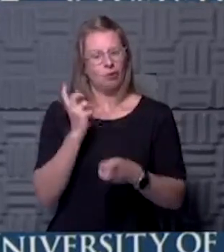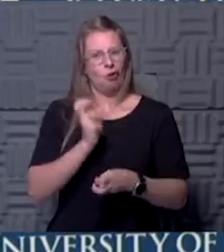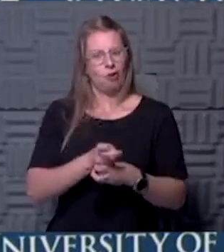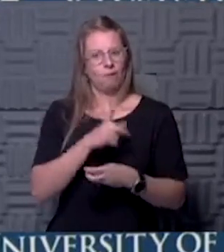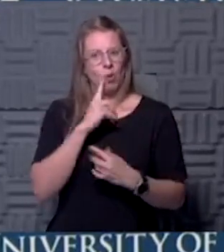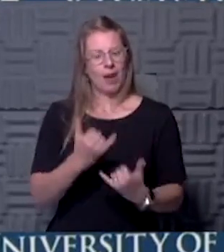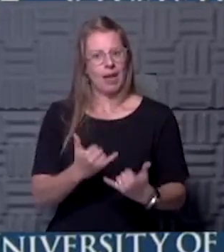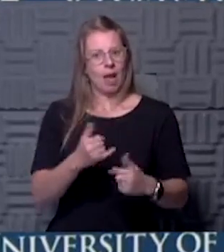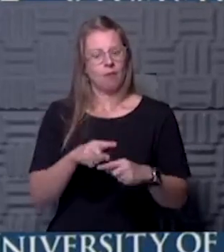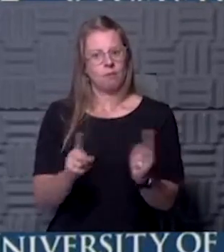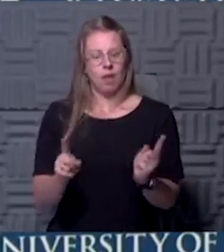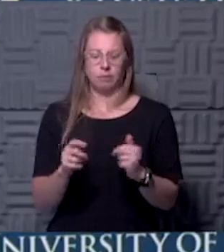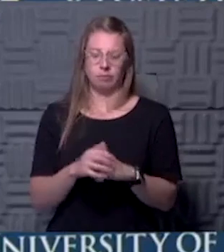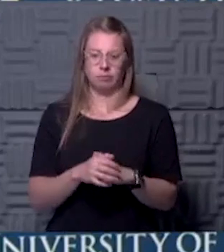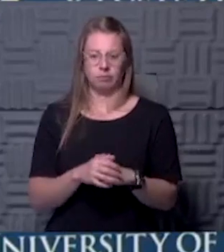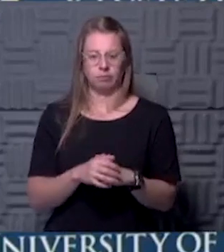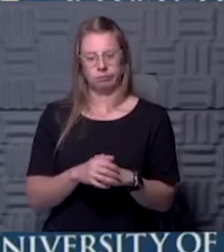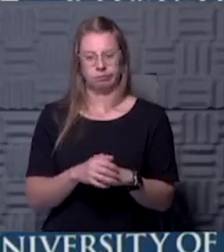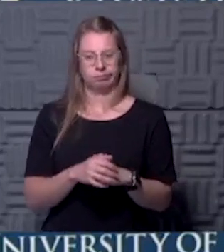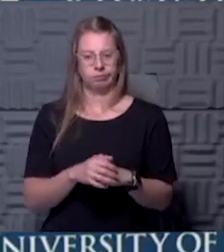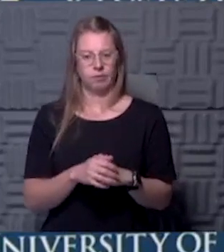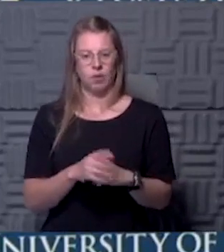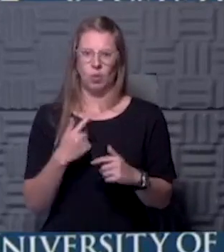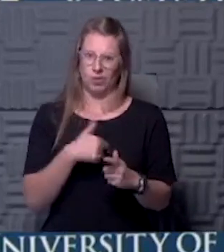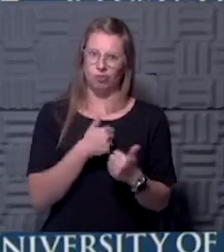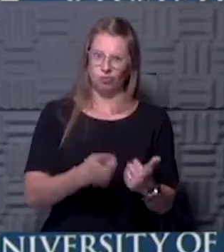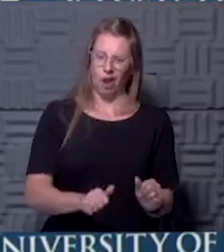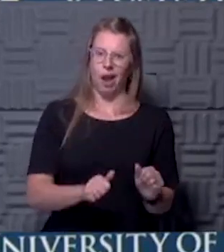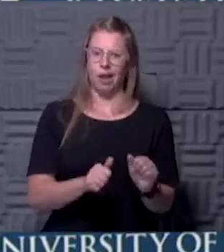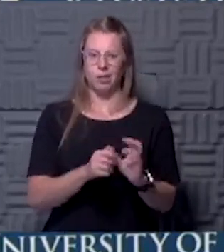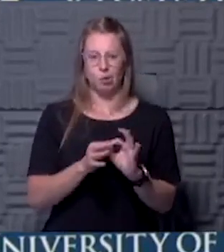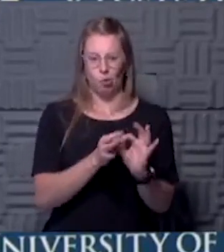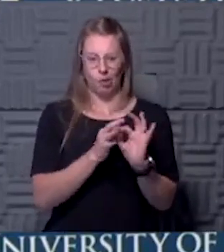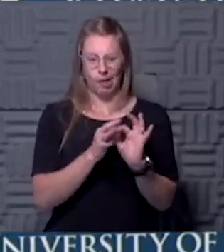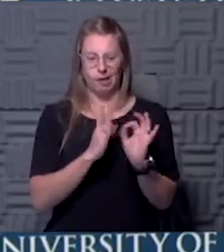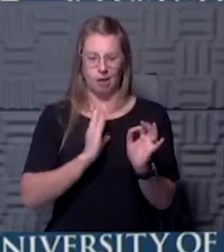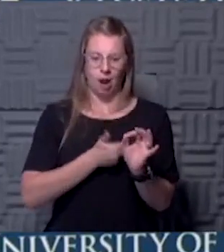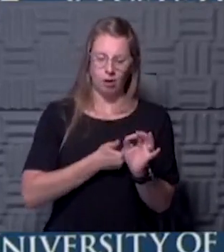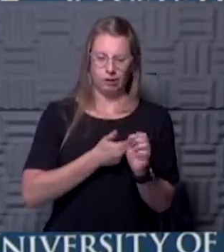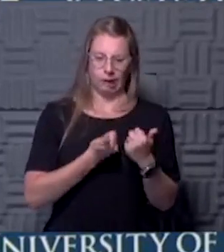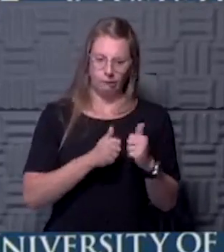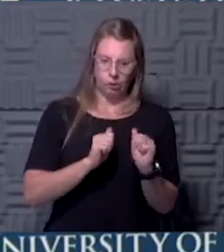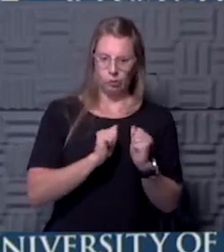our due diligence to try and coordinate our efforts with other